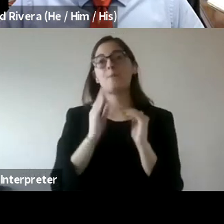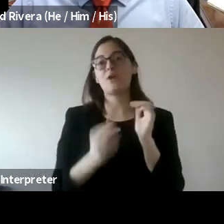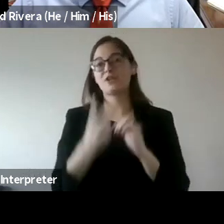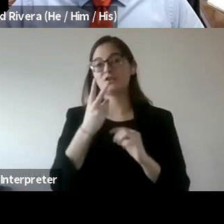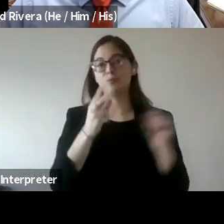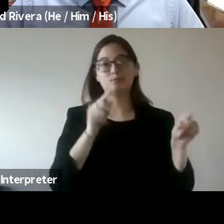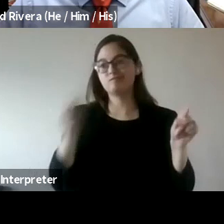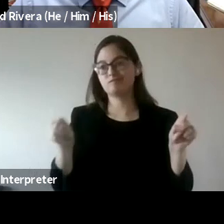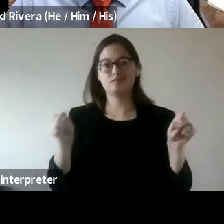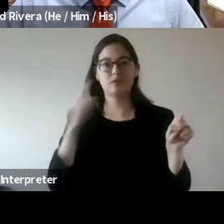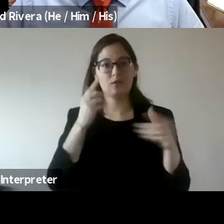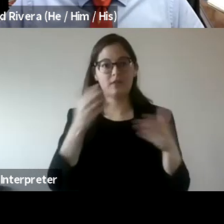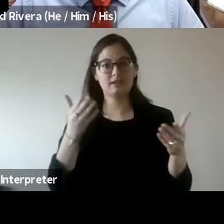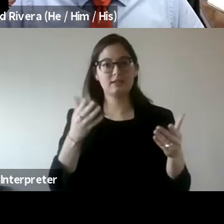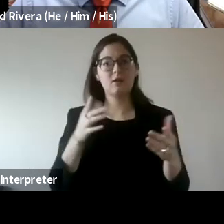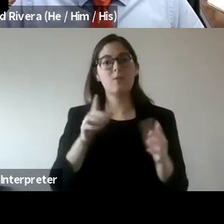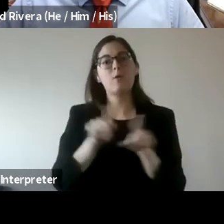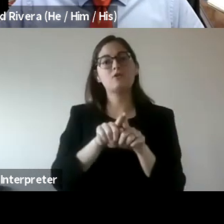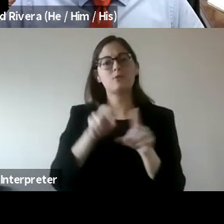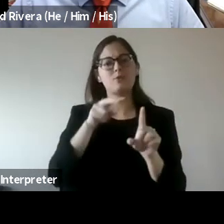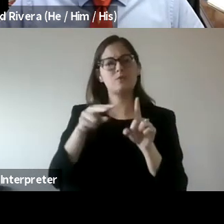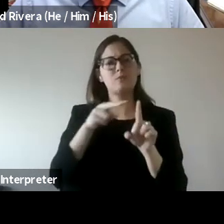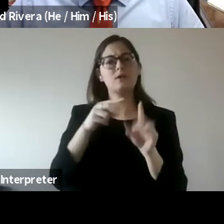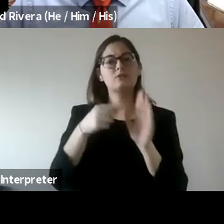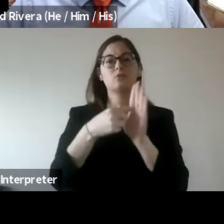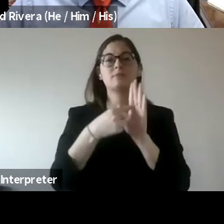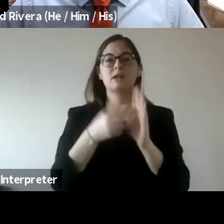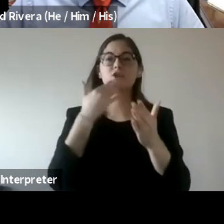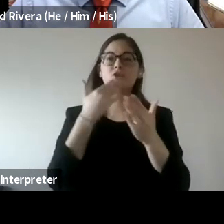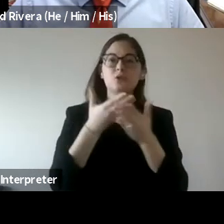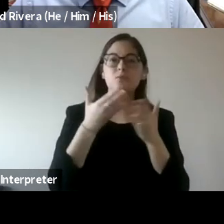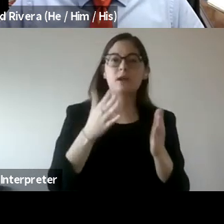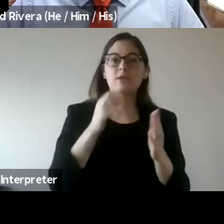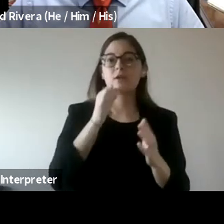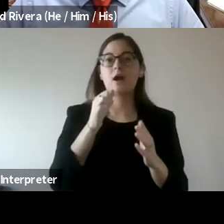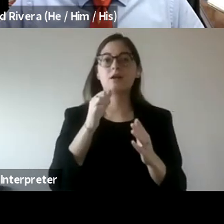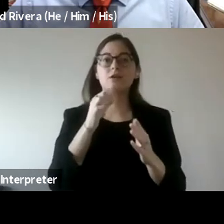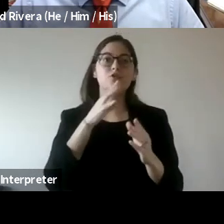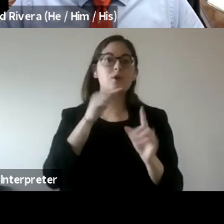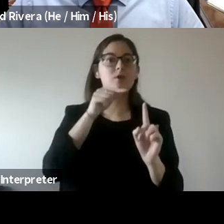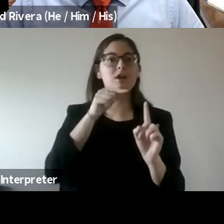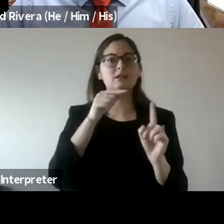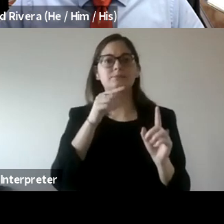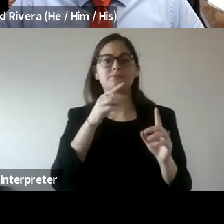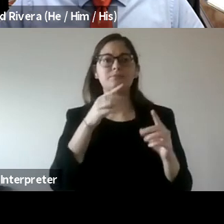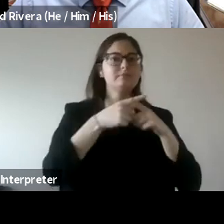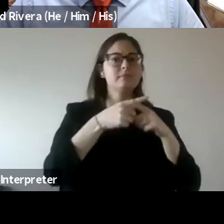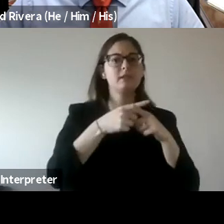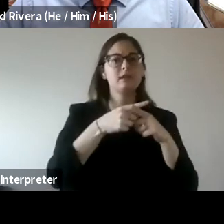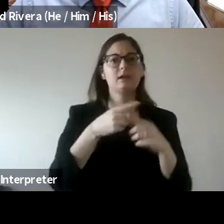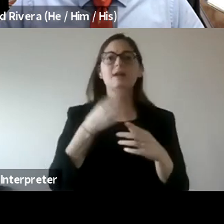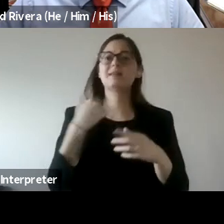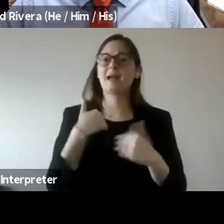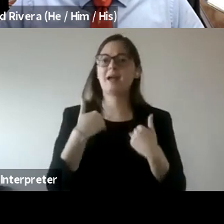demand that those viewpoints are represented in a good faith manner, that they're not talking points and straw men, but have reasoned and evidenced arguments, that